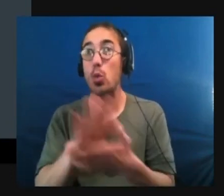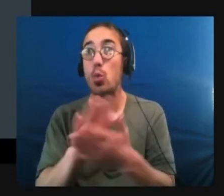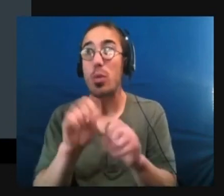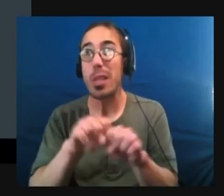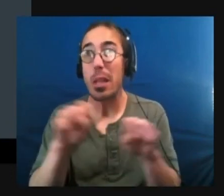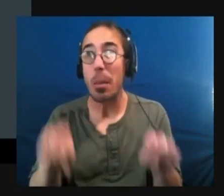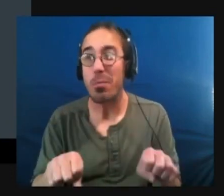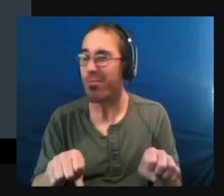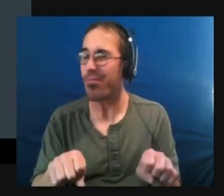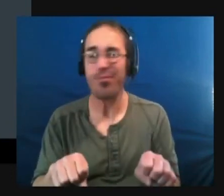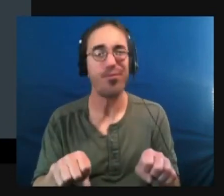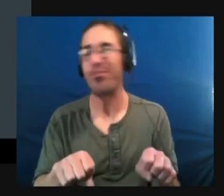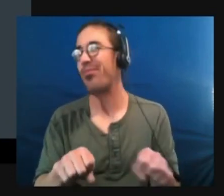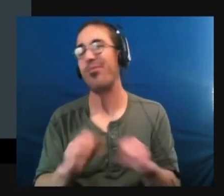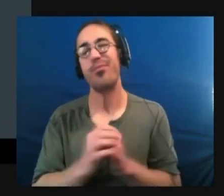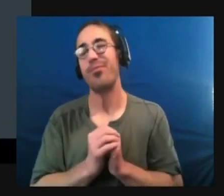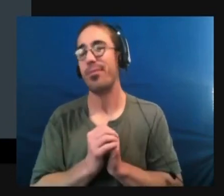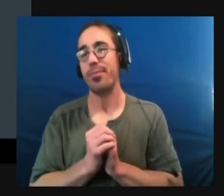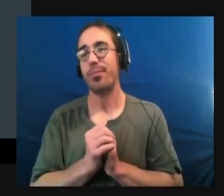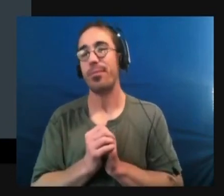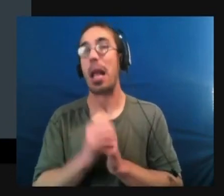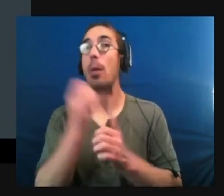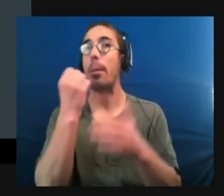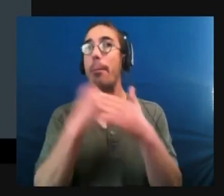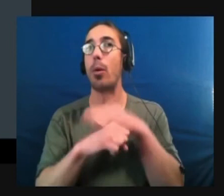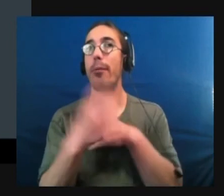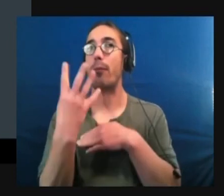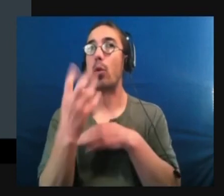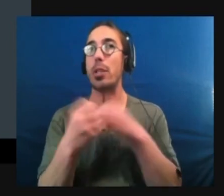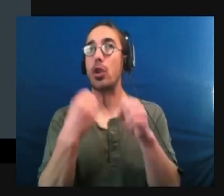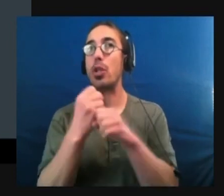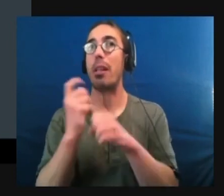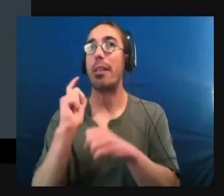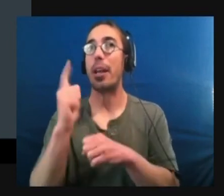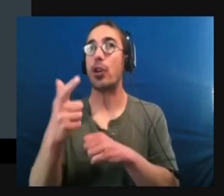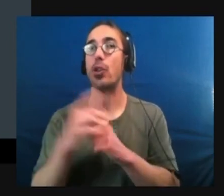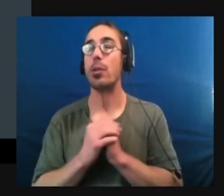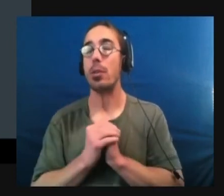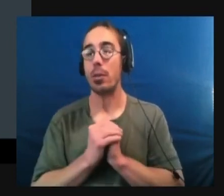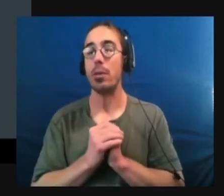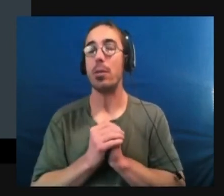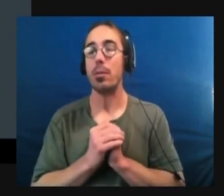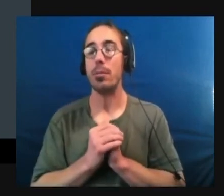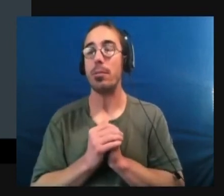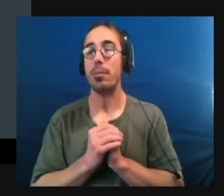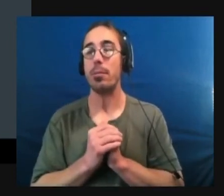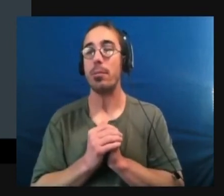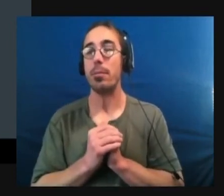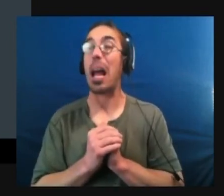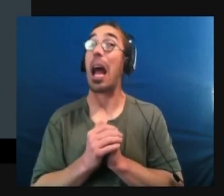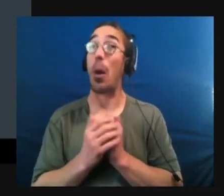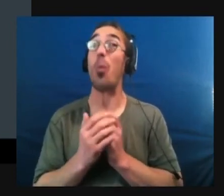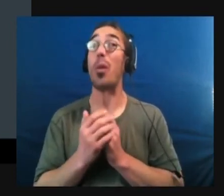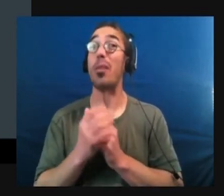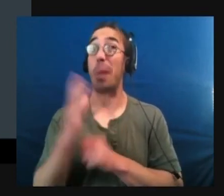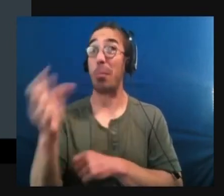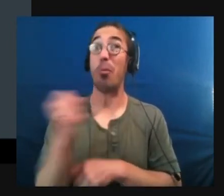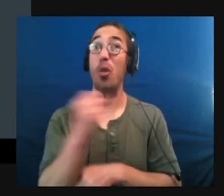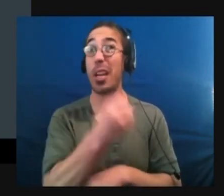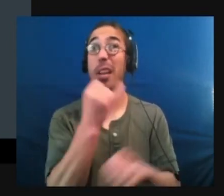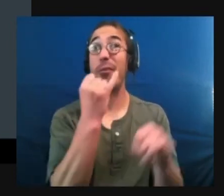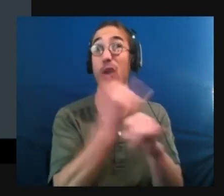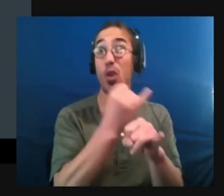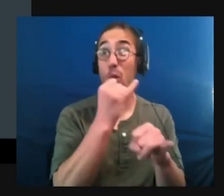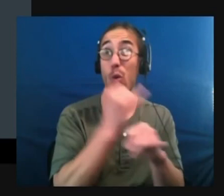coming 4 years after that, previous, I would have been institutionalized.